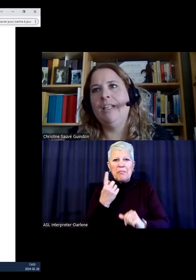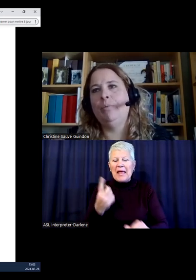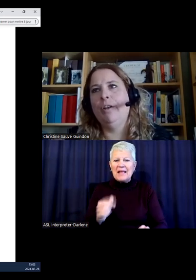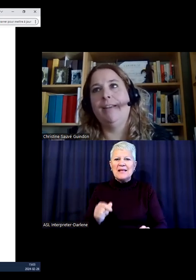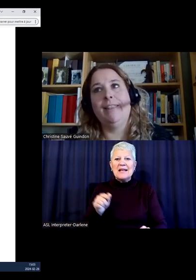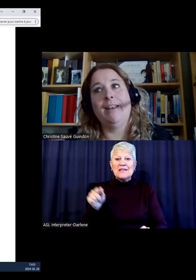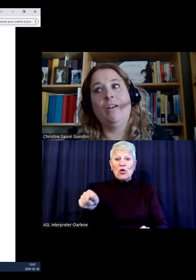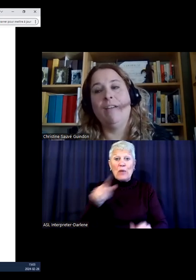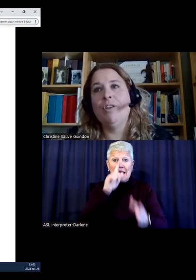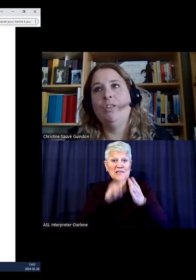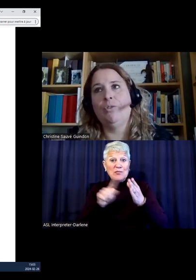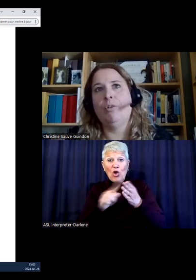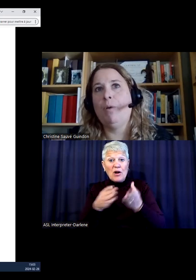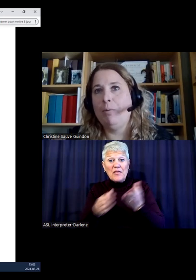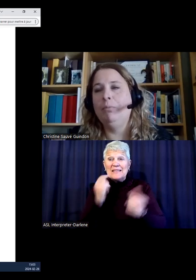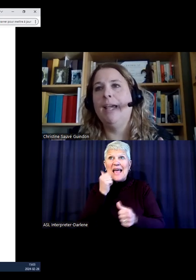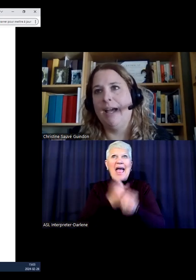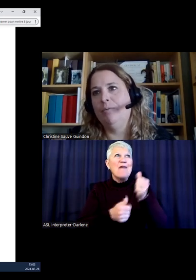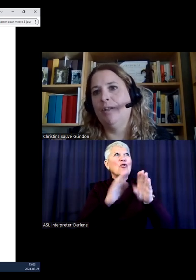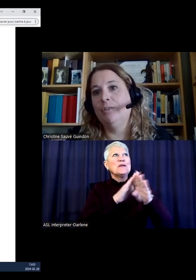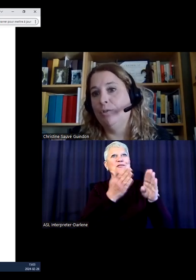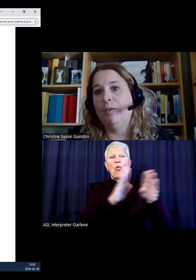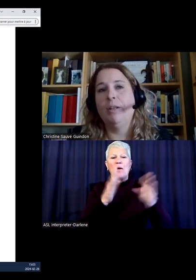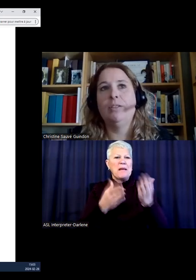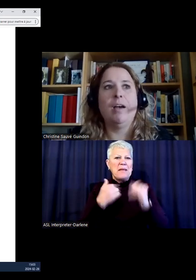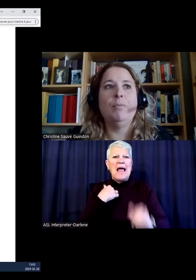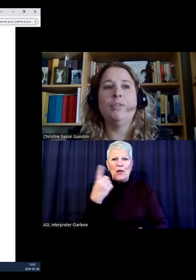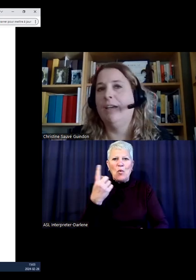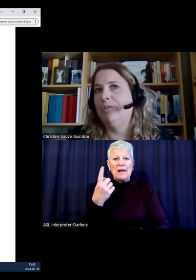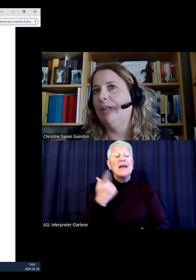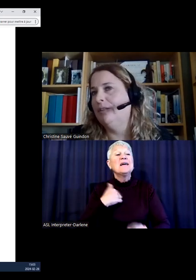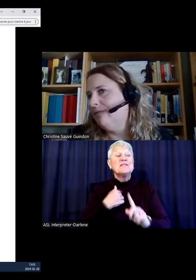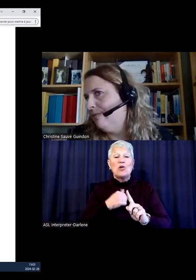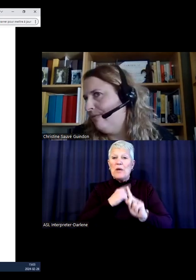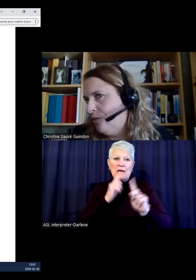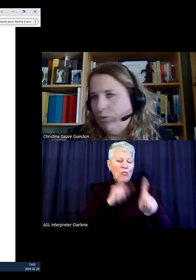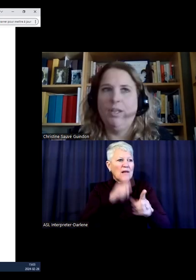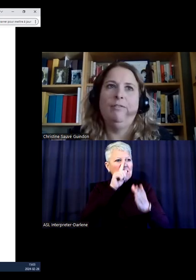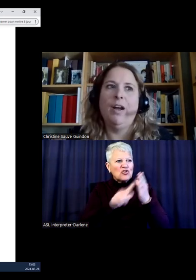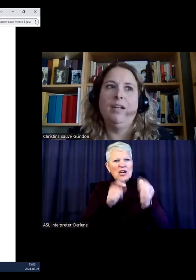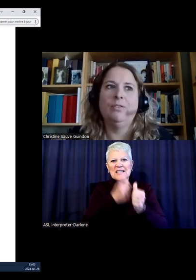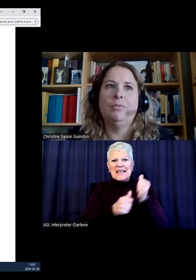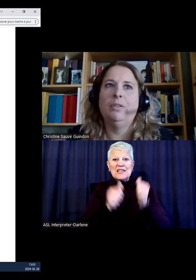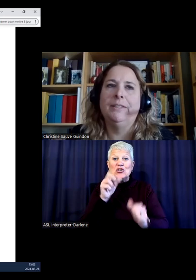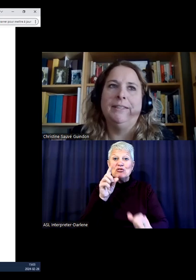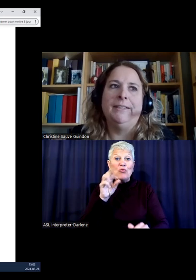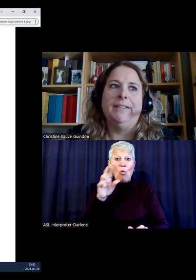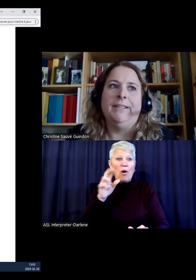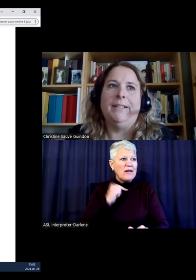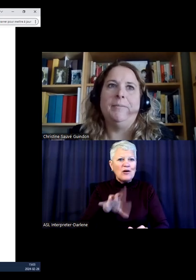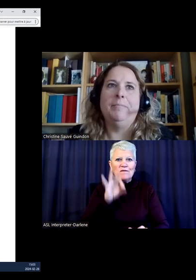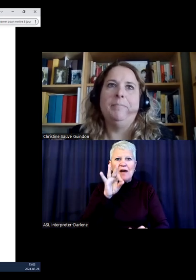he explored, and that every door probably had one. So he went to almost every door he could find in the school.